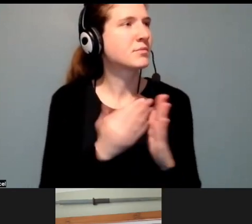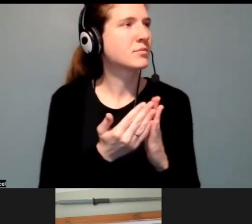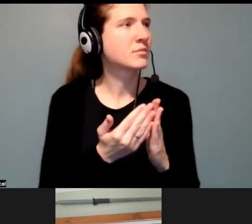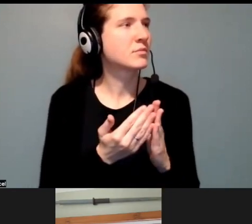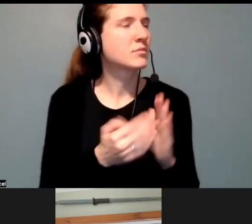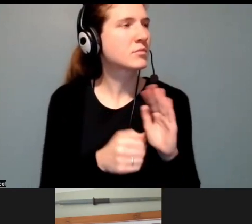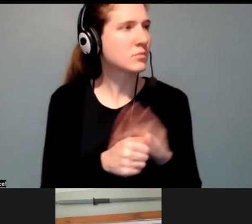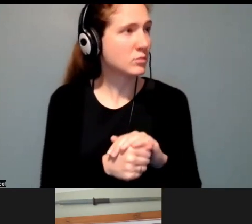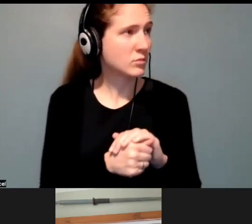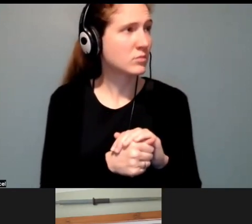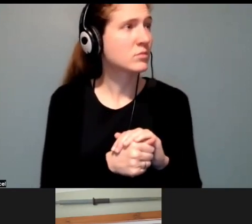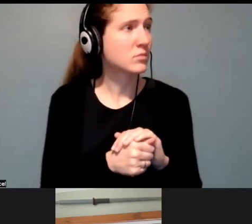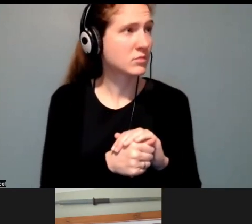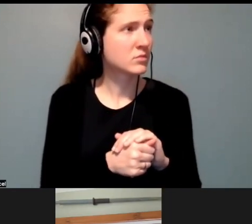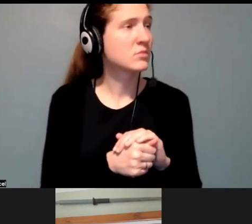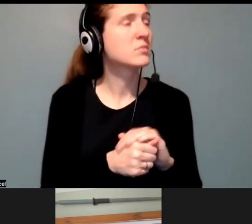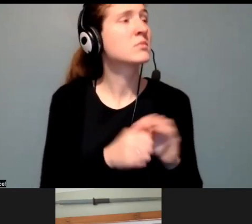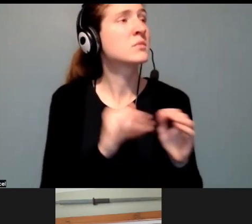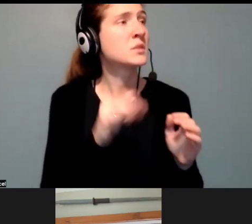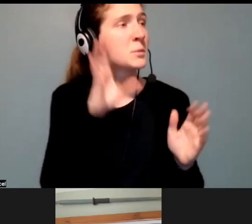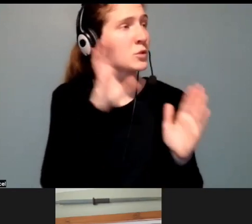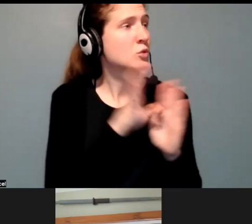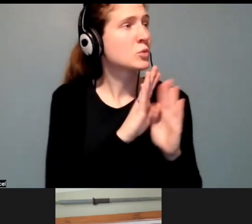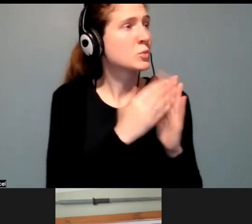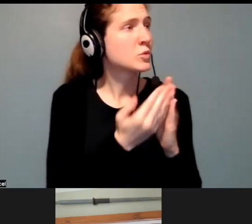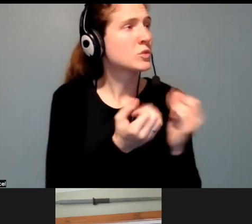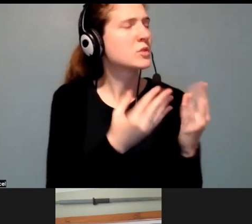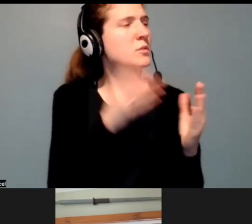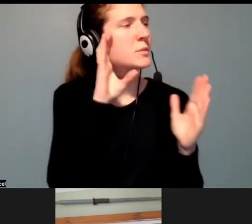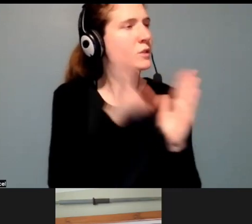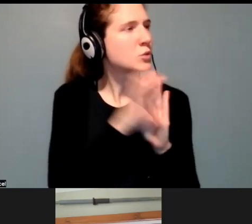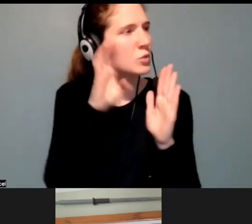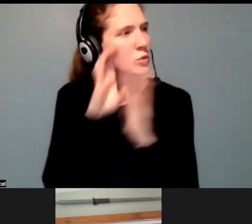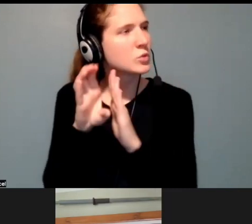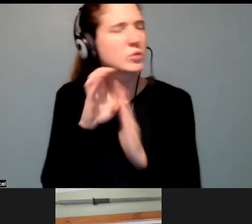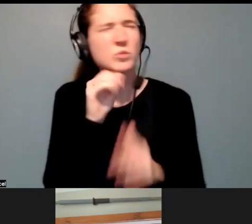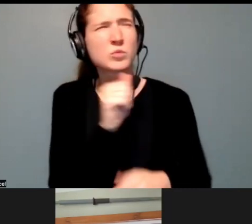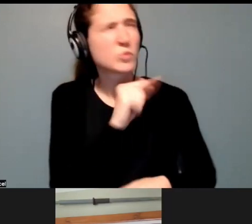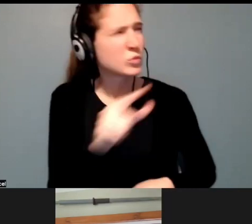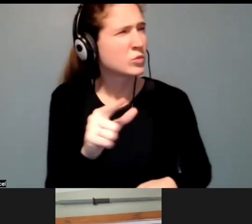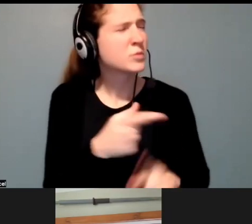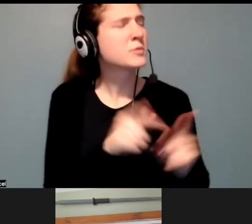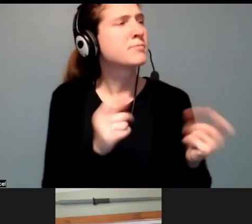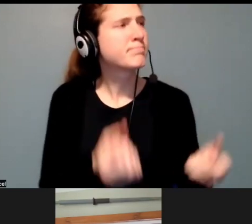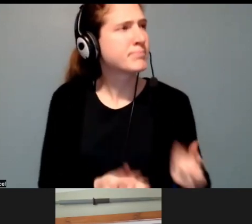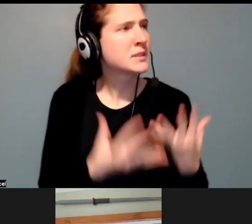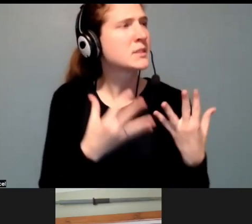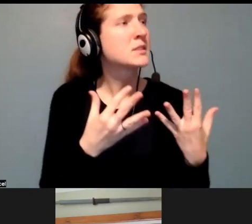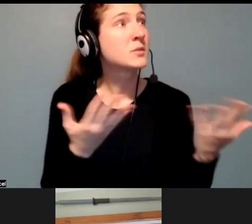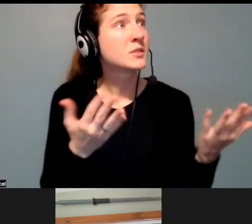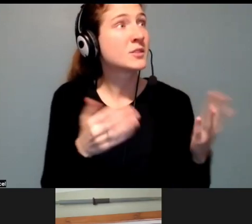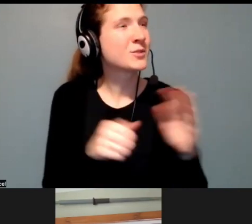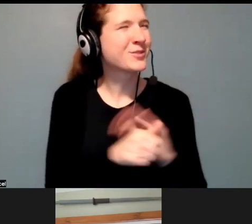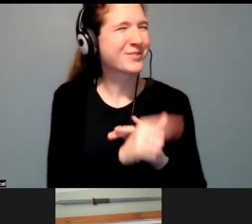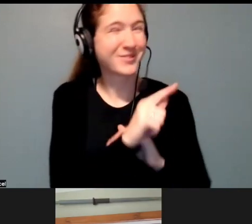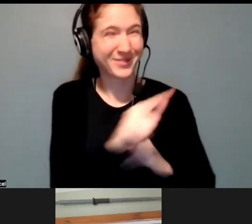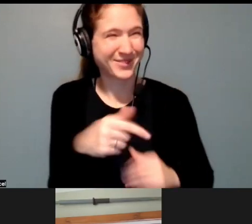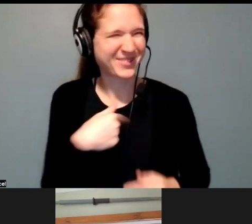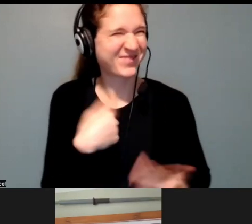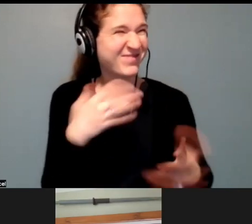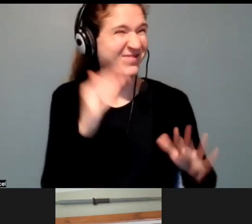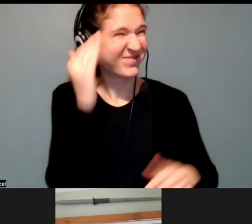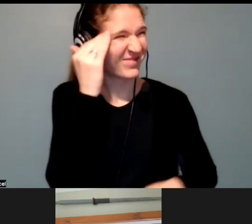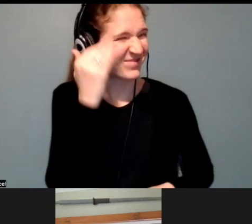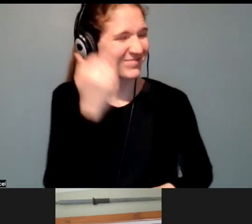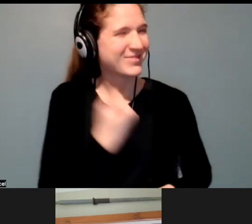picture book and there's a lot of illustrations in it, and not all of them, but most of them are turtles I know,